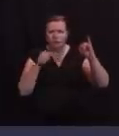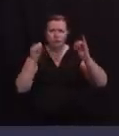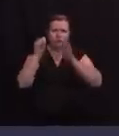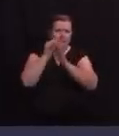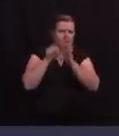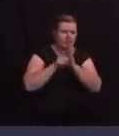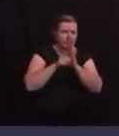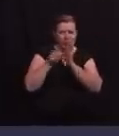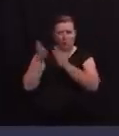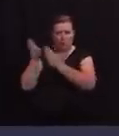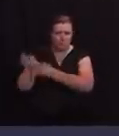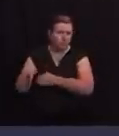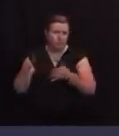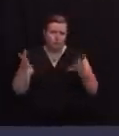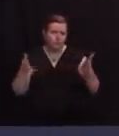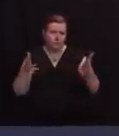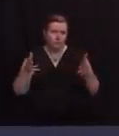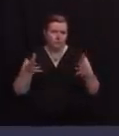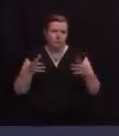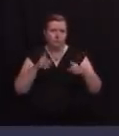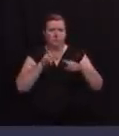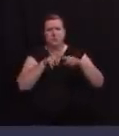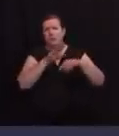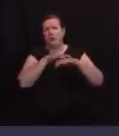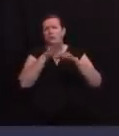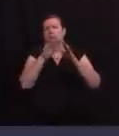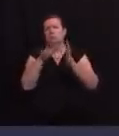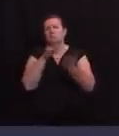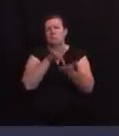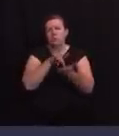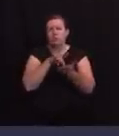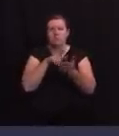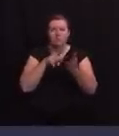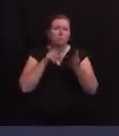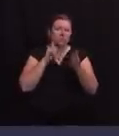that. Listen, I was